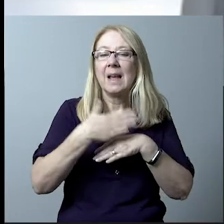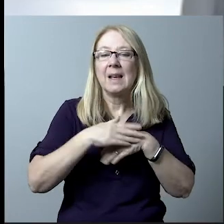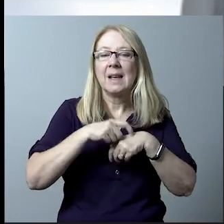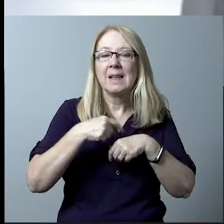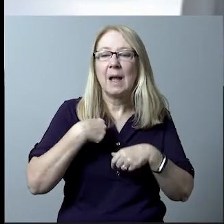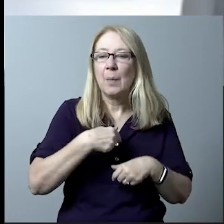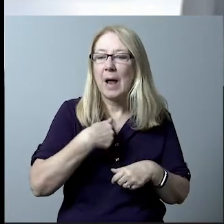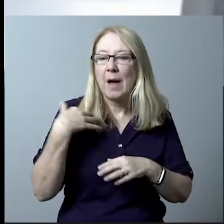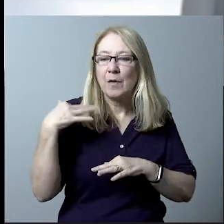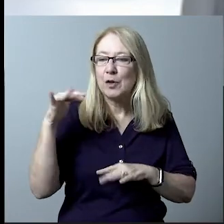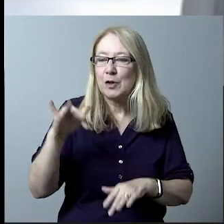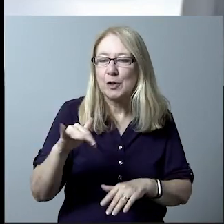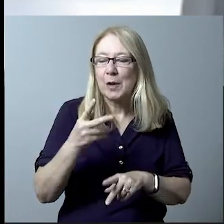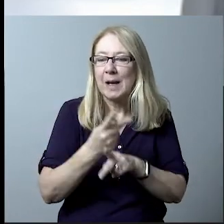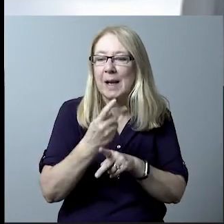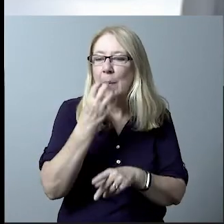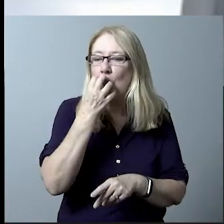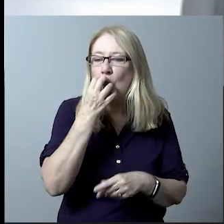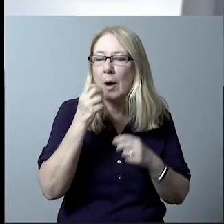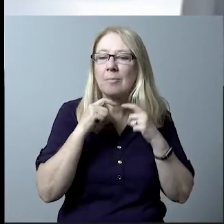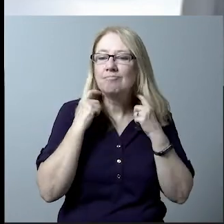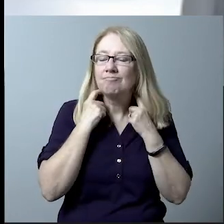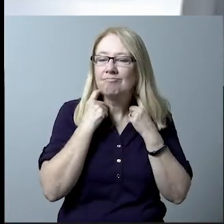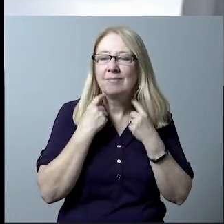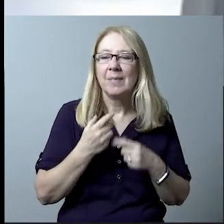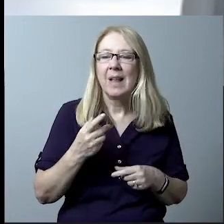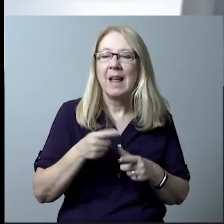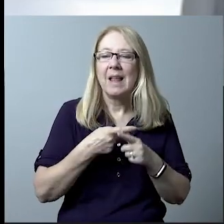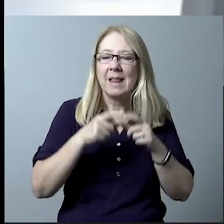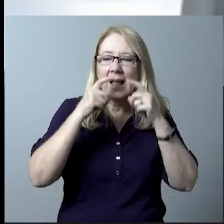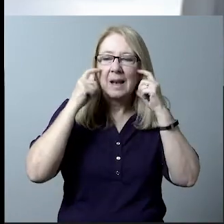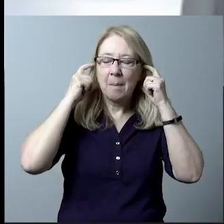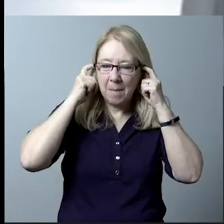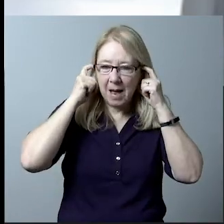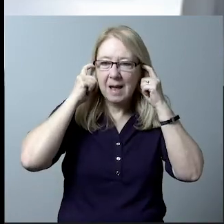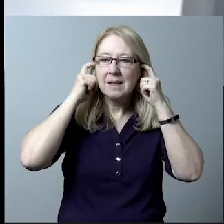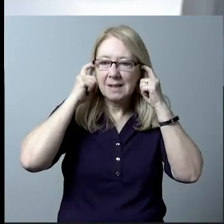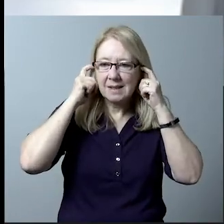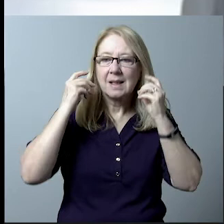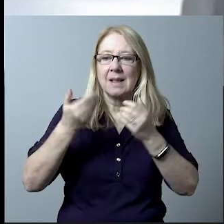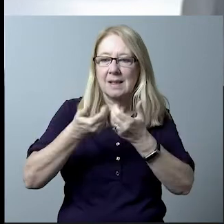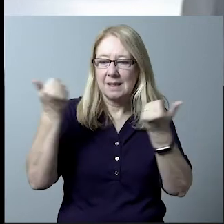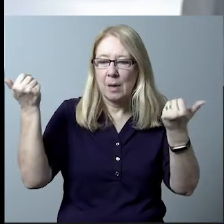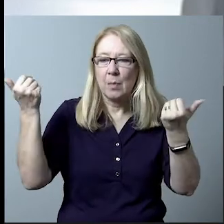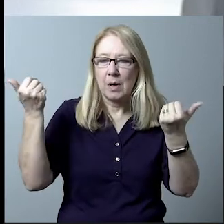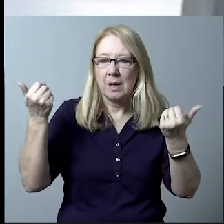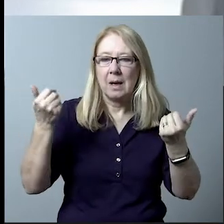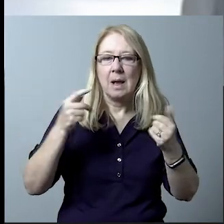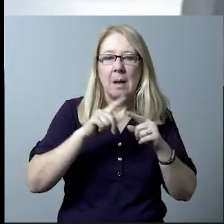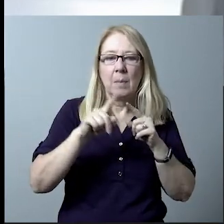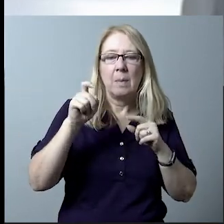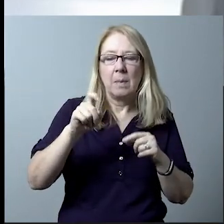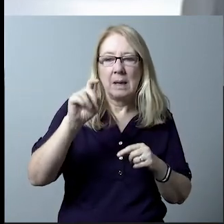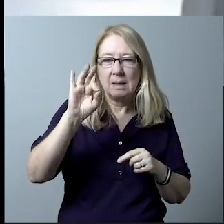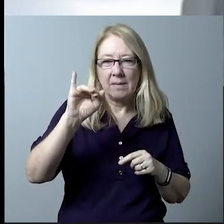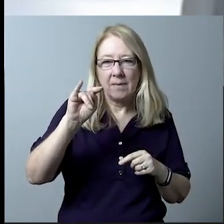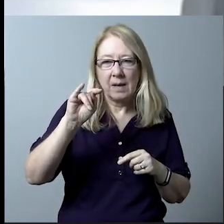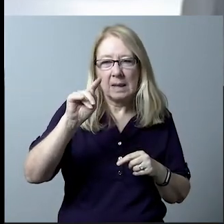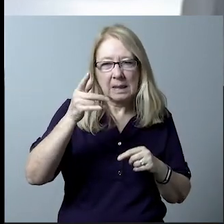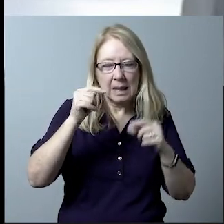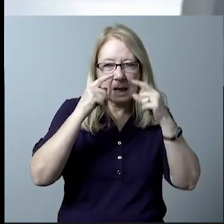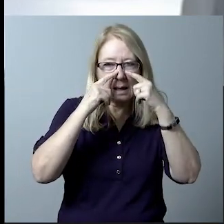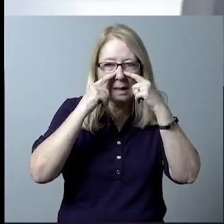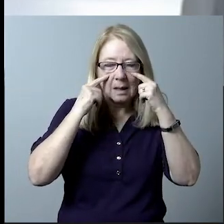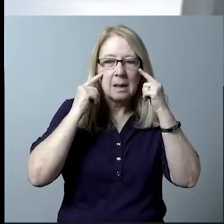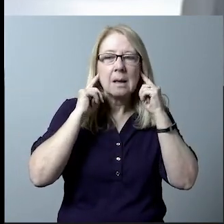your neck. The next time we have snow in September, then your neck will be warm, and then put a mask over your face. Whatever you're wearing, it really needs to